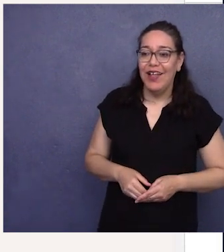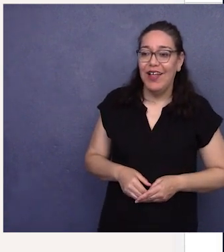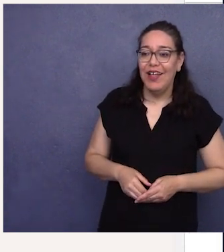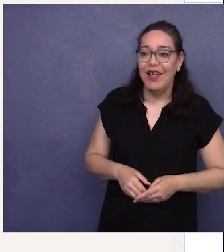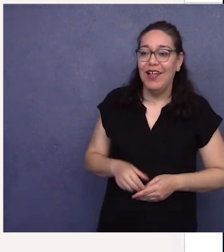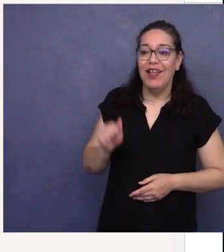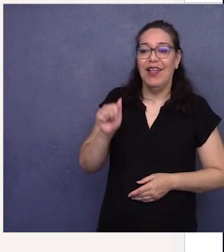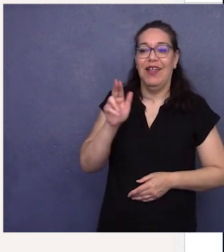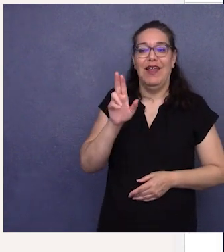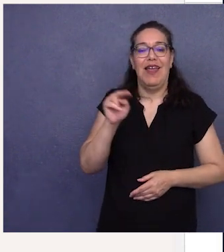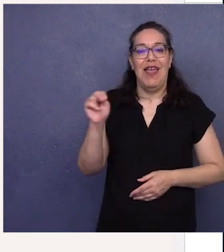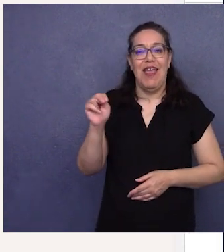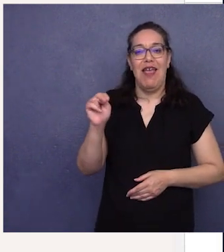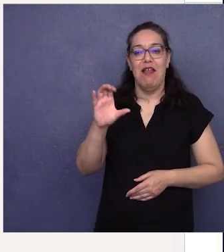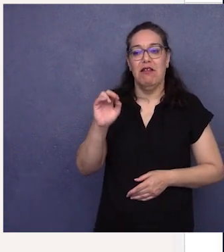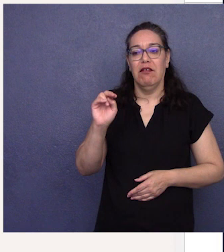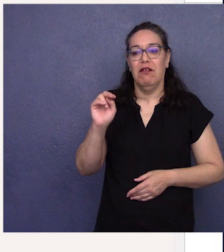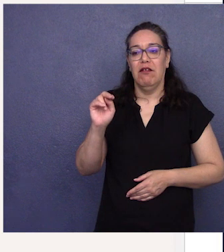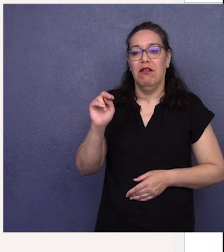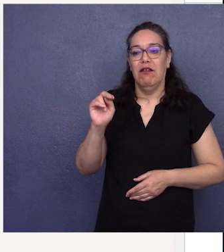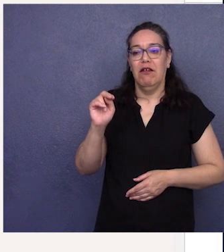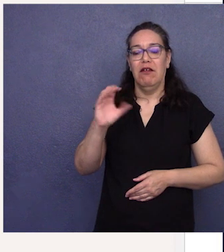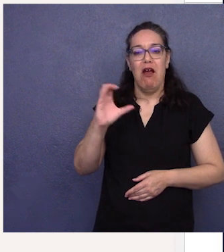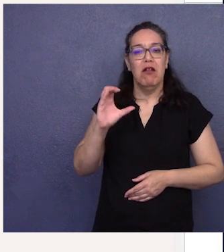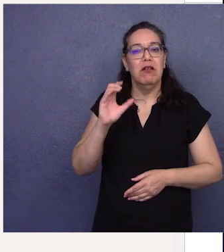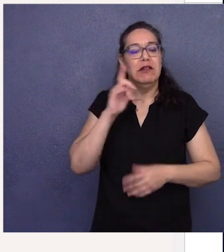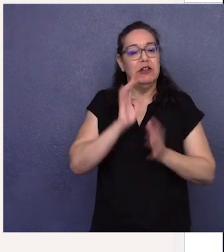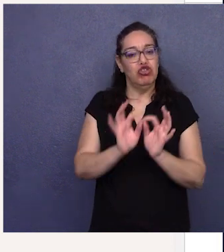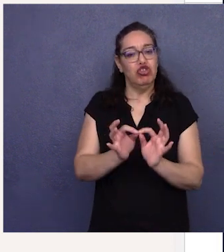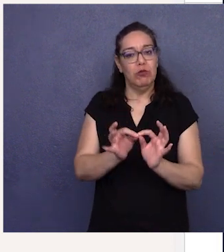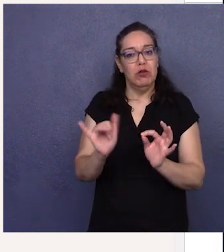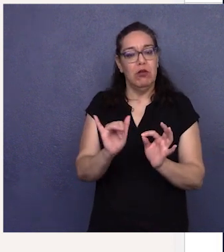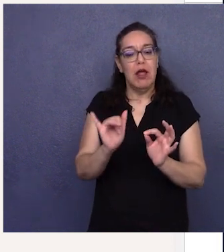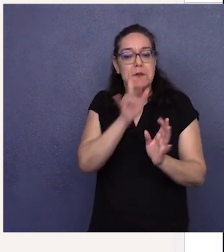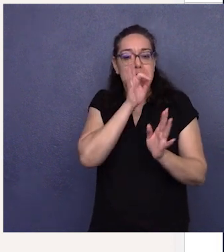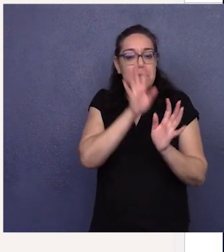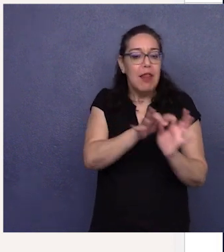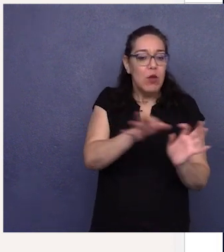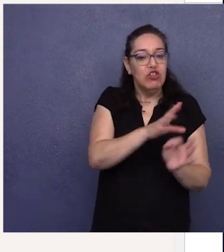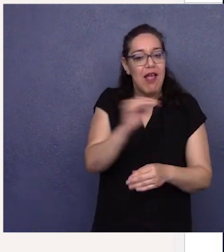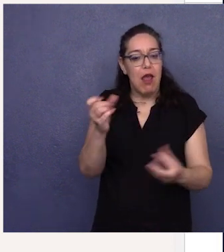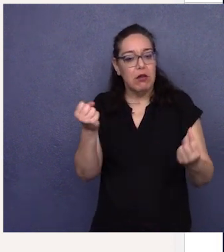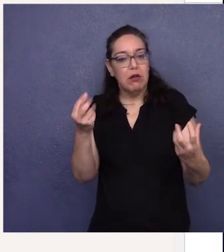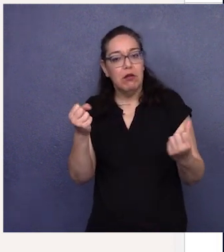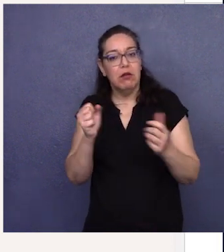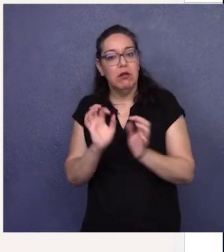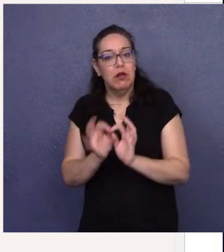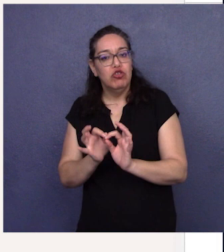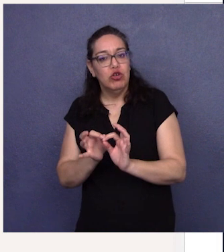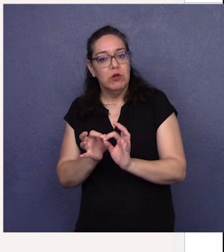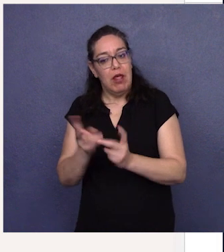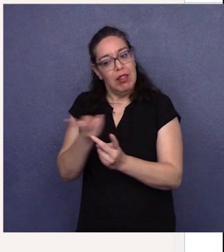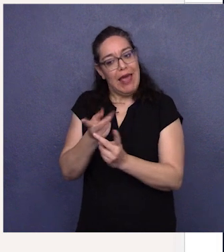Are the interpreters, like the sign language and language interpreters, they be